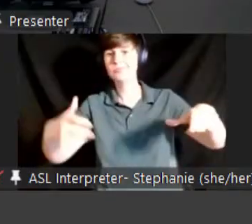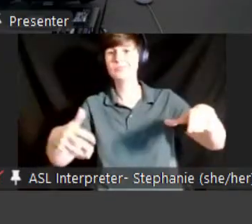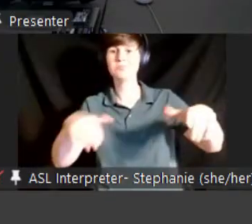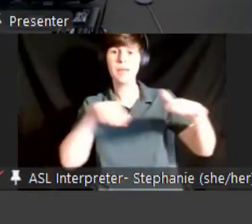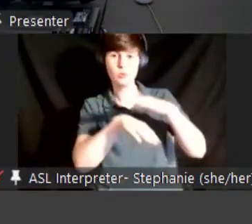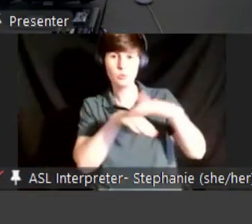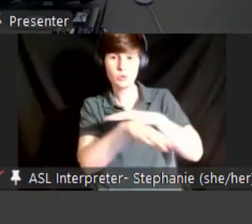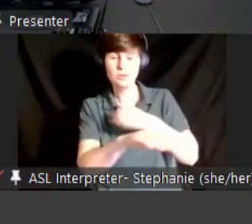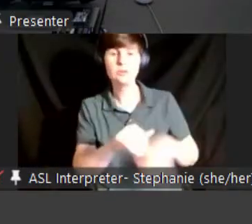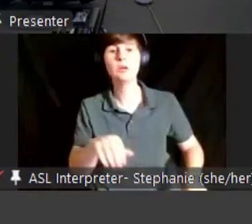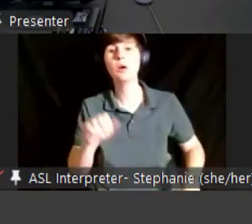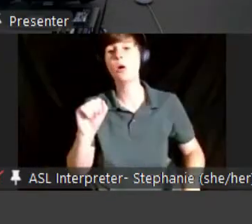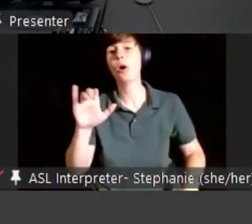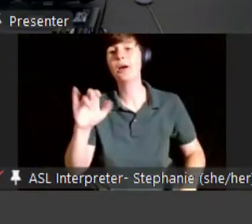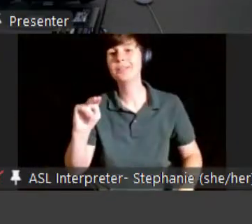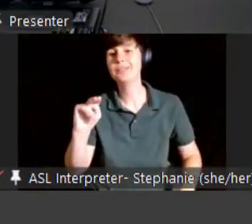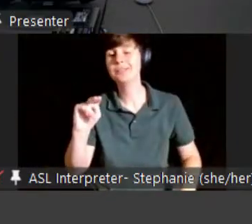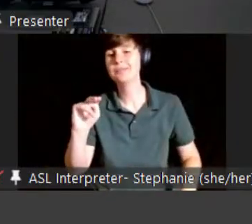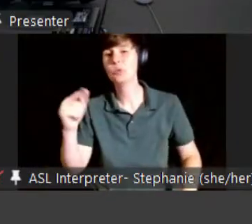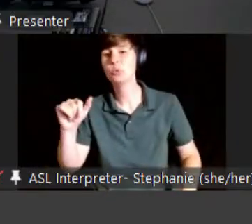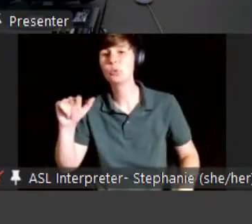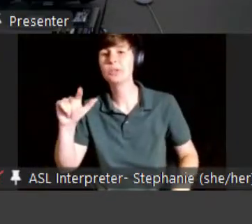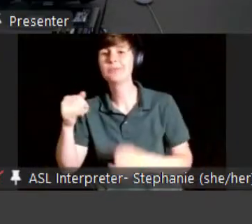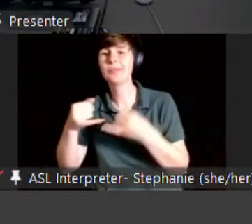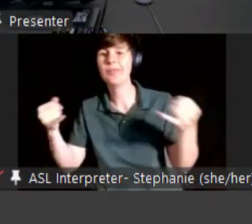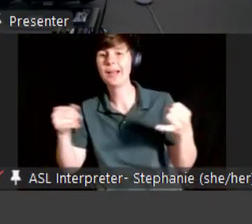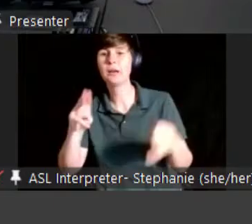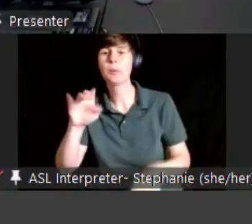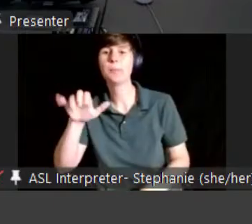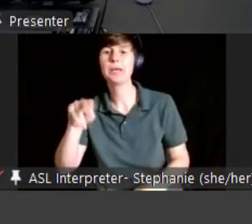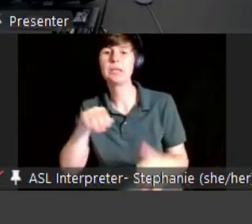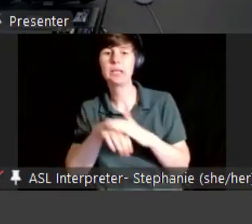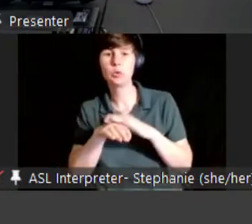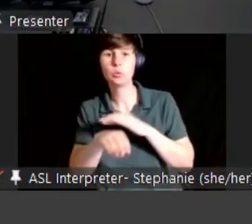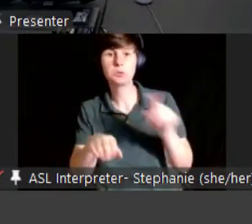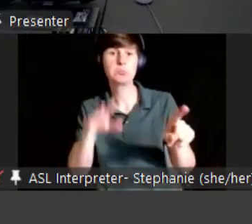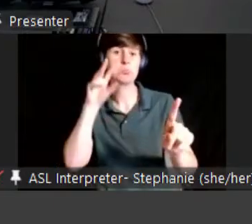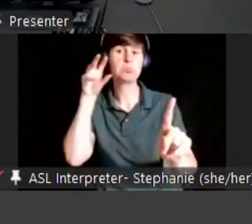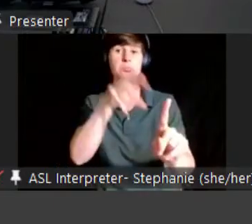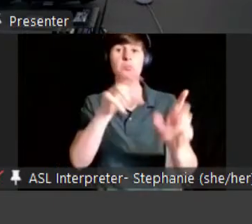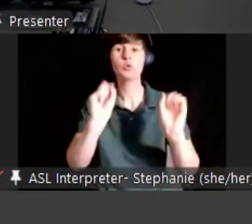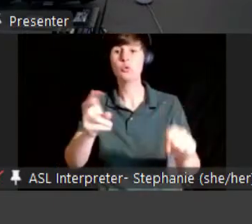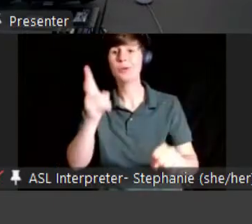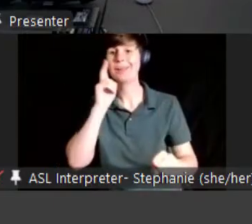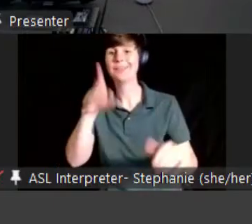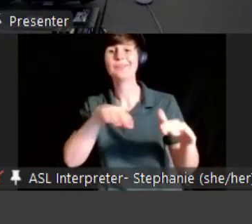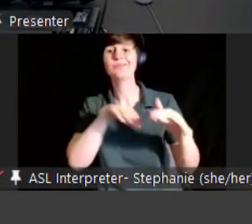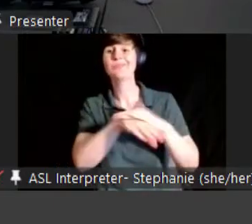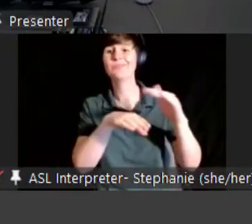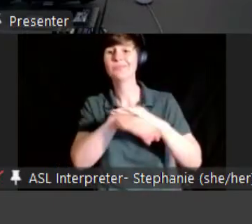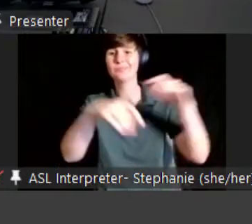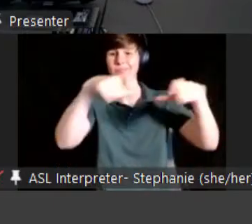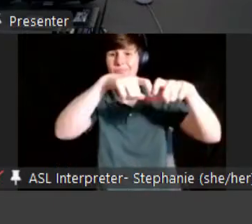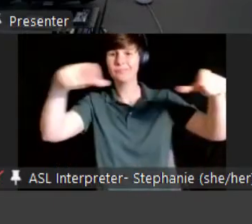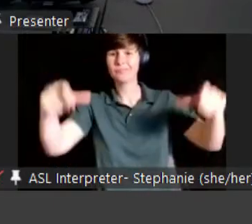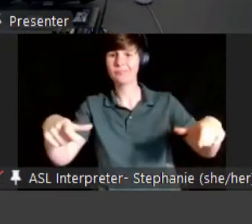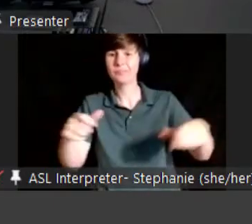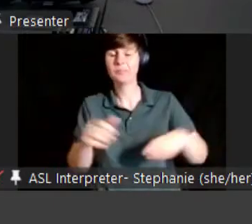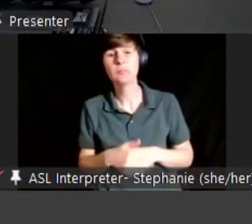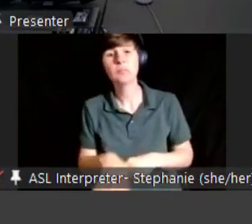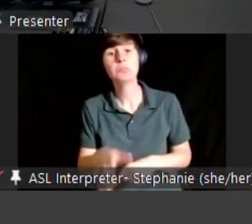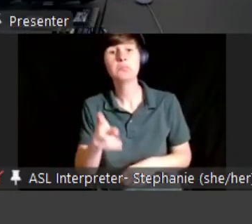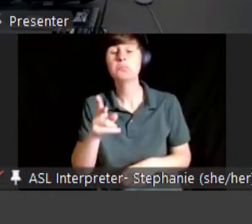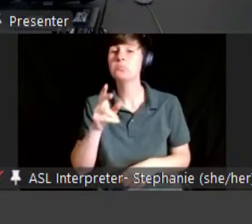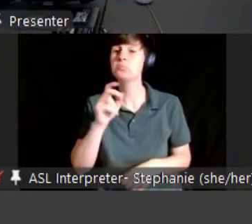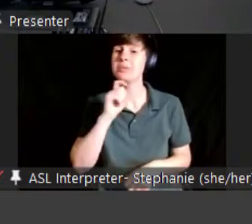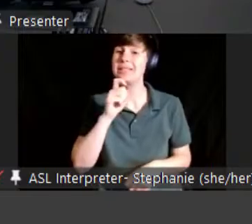at Austin on the Green Line. Here is a platform level photo looking at that head house that is wrapped in stainless steel around the rooftop. It has